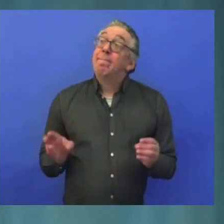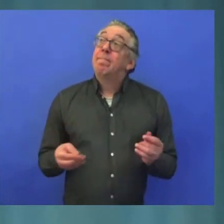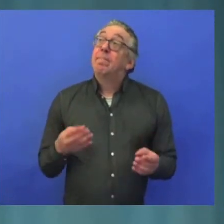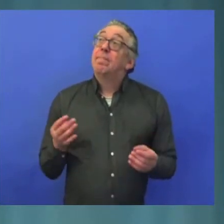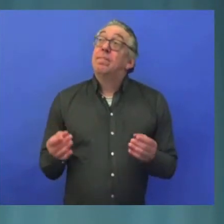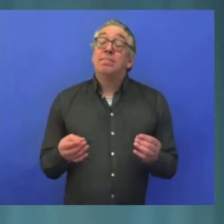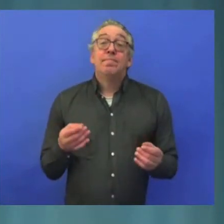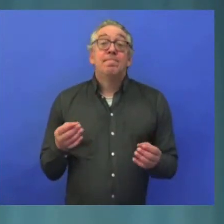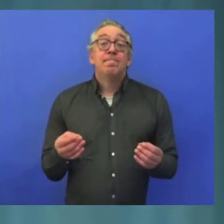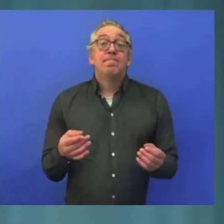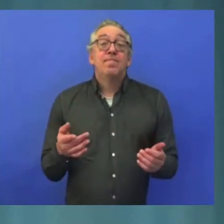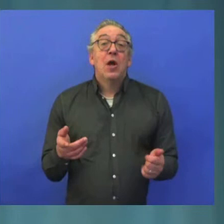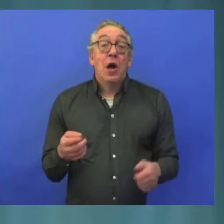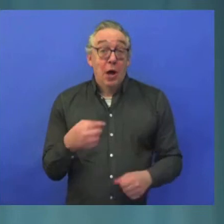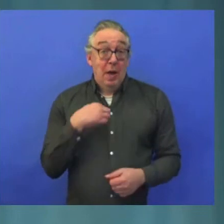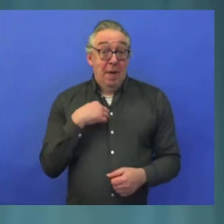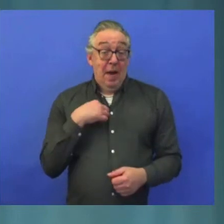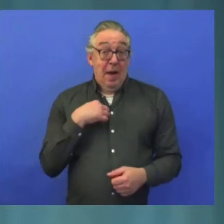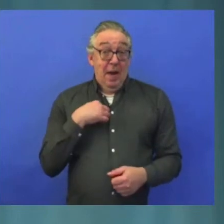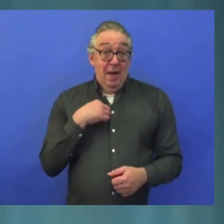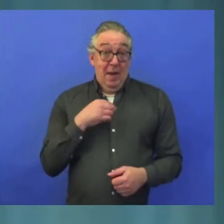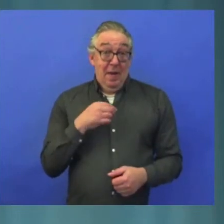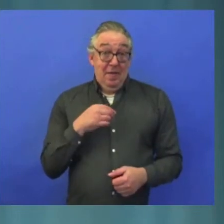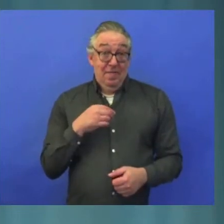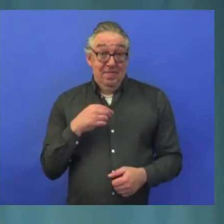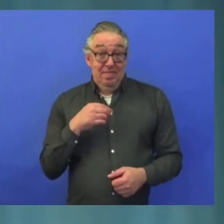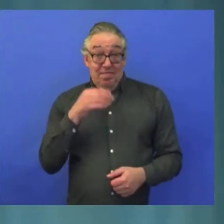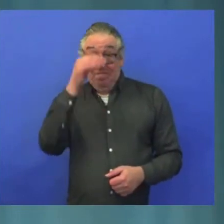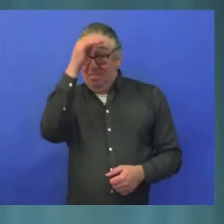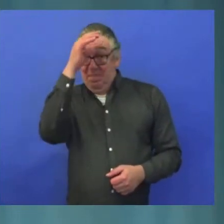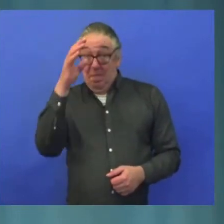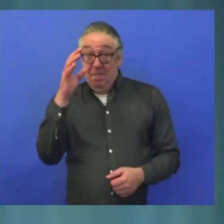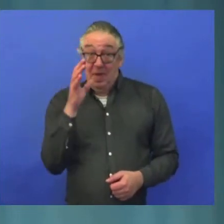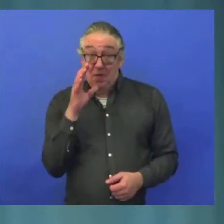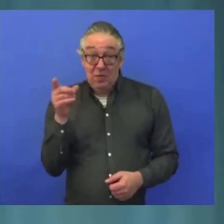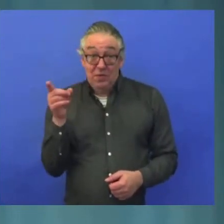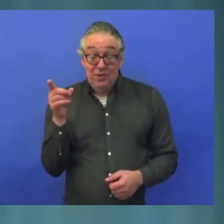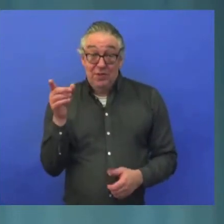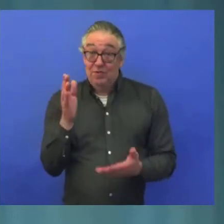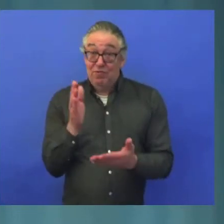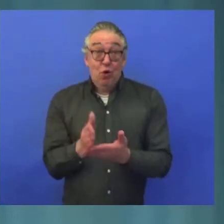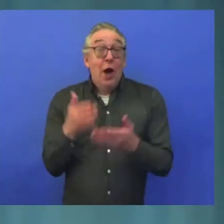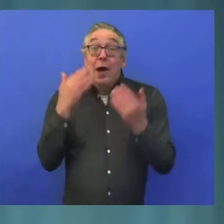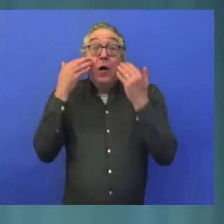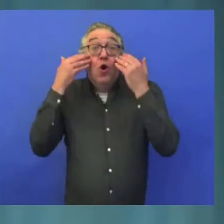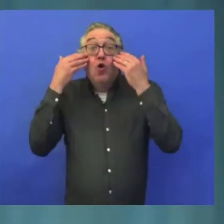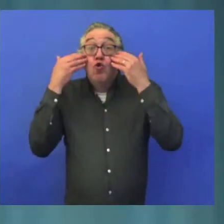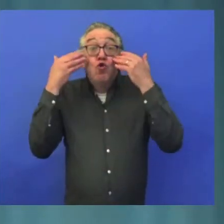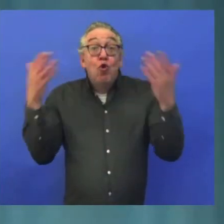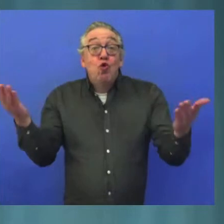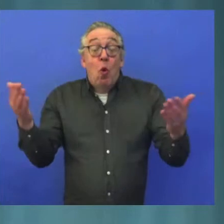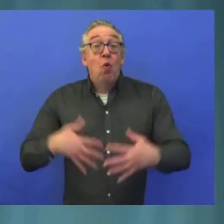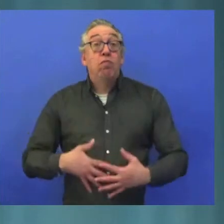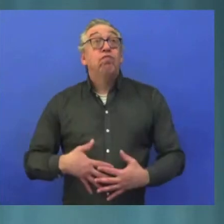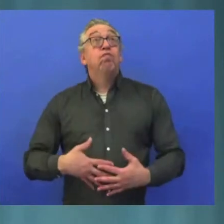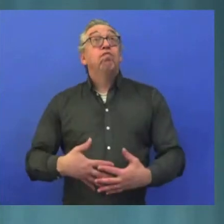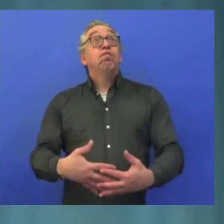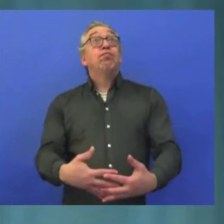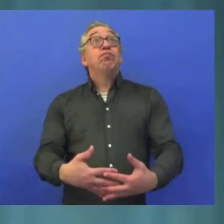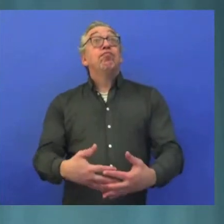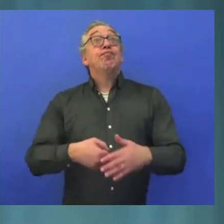did definitely not know that I have this severe visual impairment. So